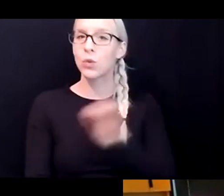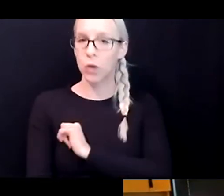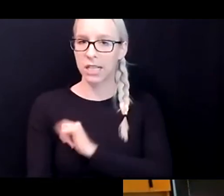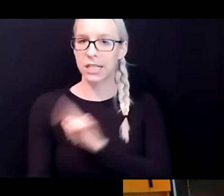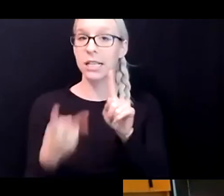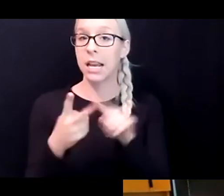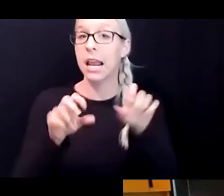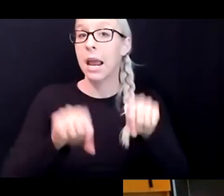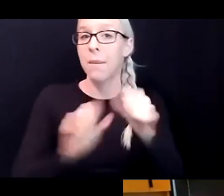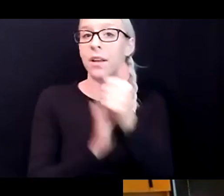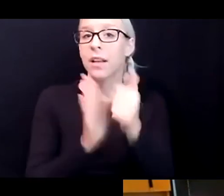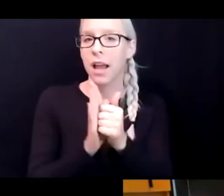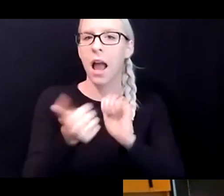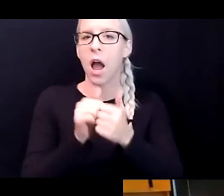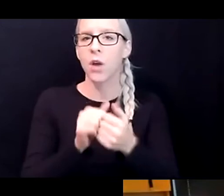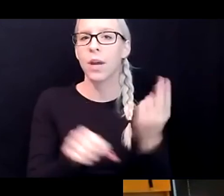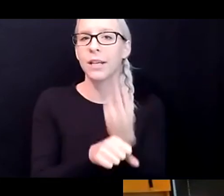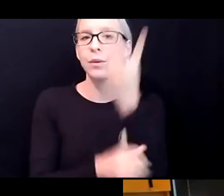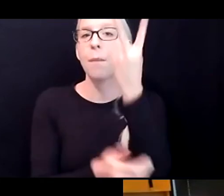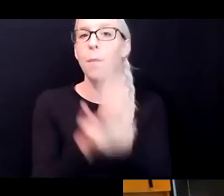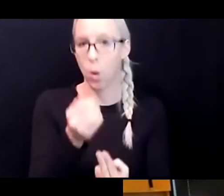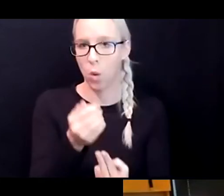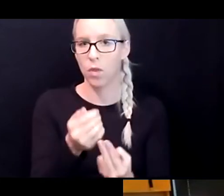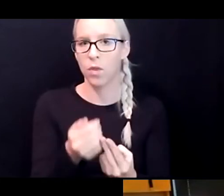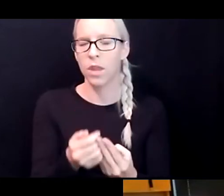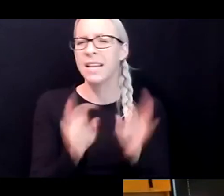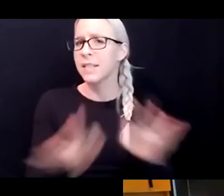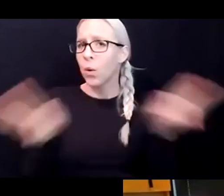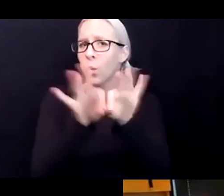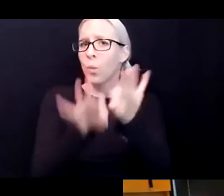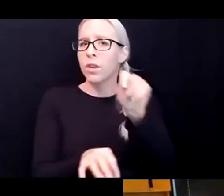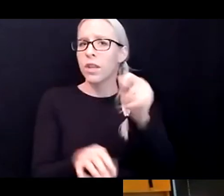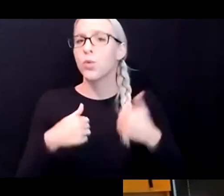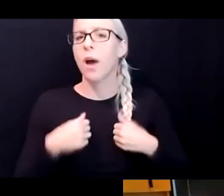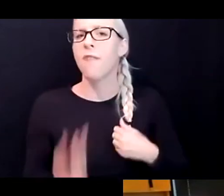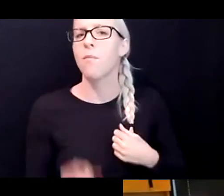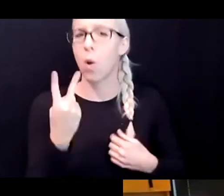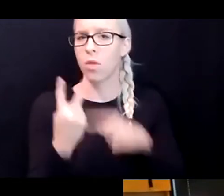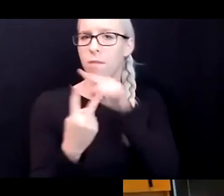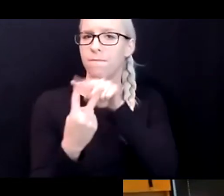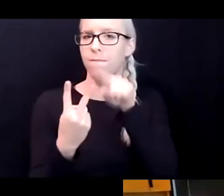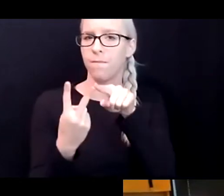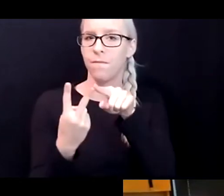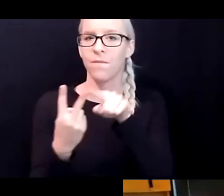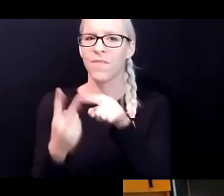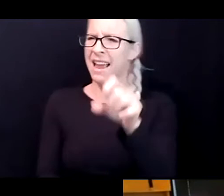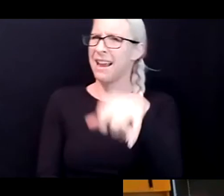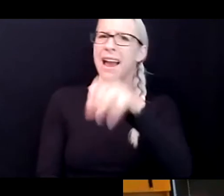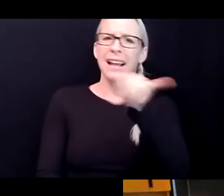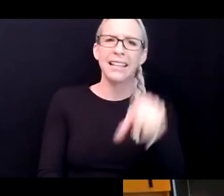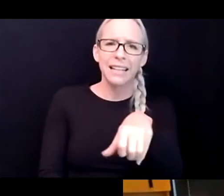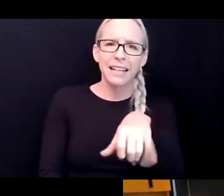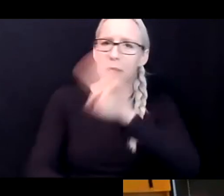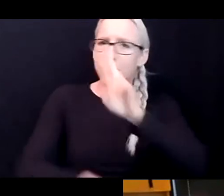use one and the other? Is it worth having both? Absolutely. It's critical to have both. And I know Travis will jump